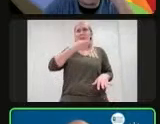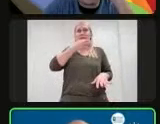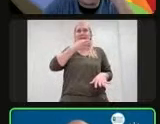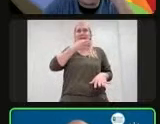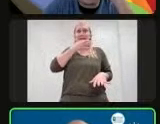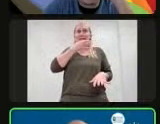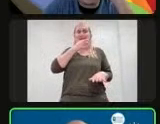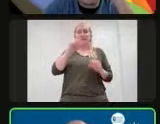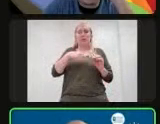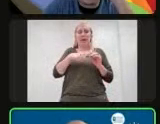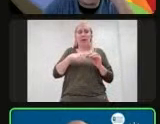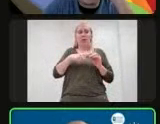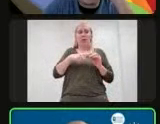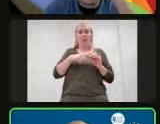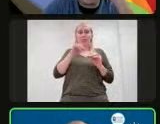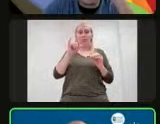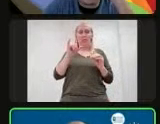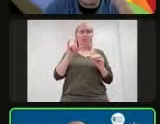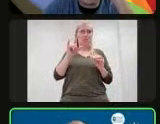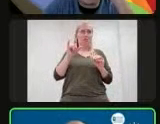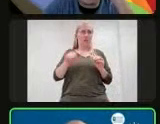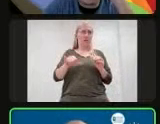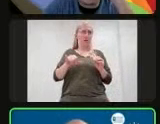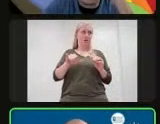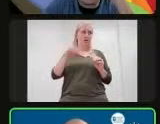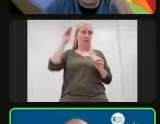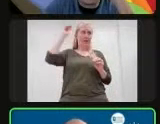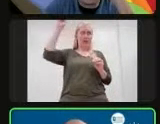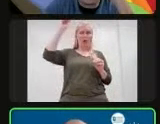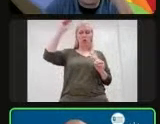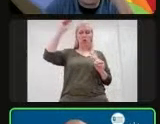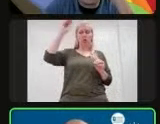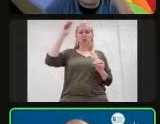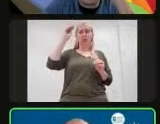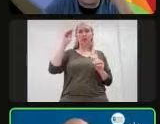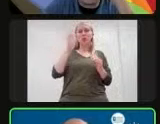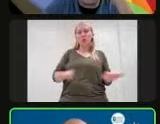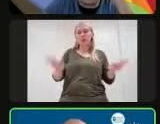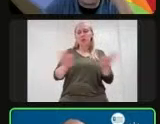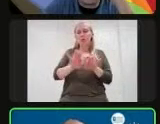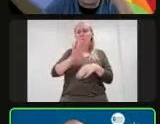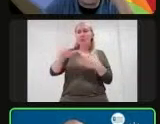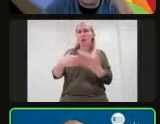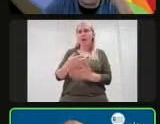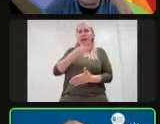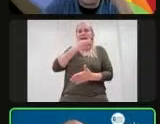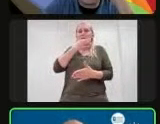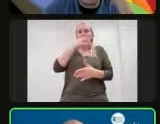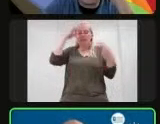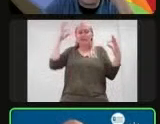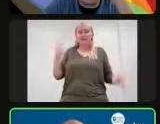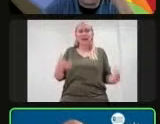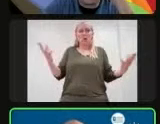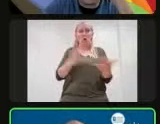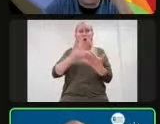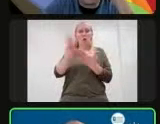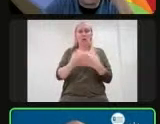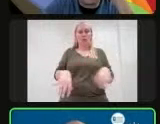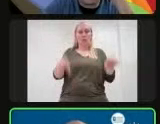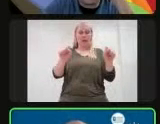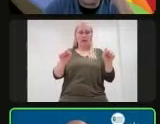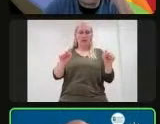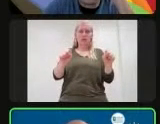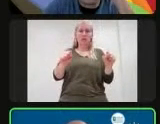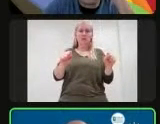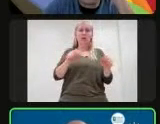pedagogy. So it's important that we do have the experts making those decisions on what curriculum should be selected.